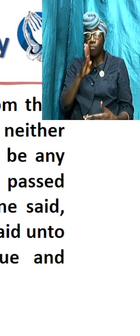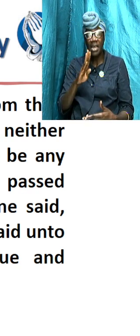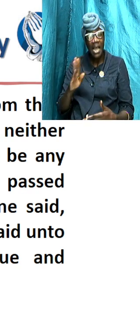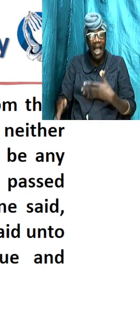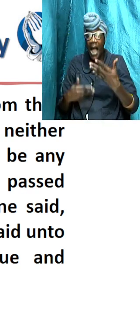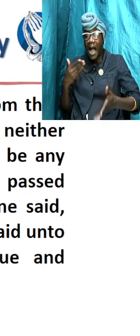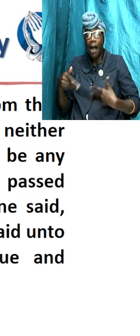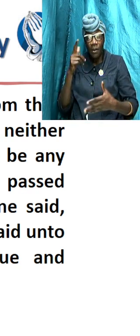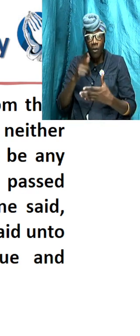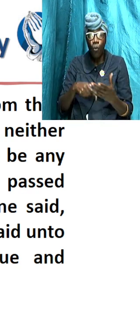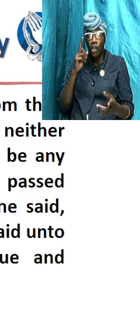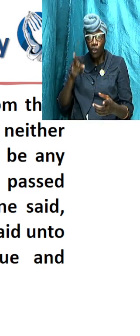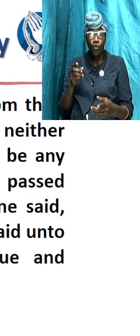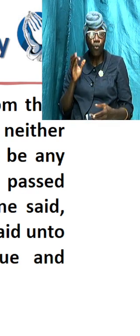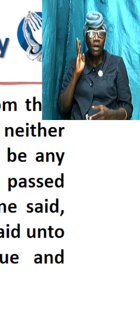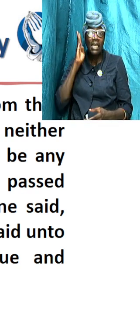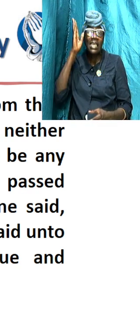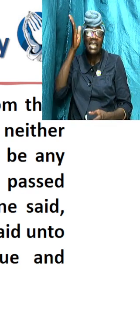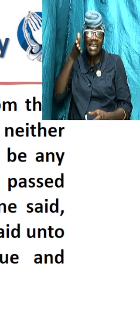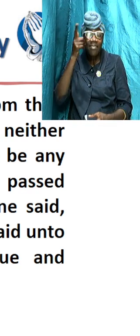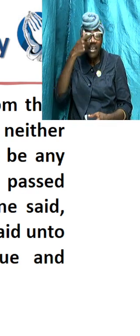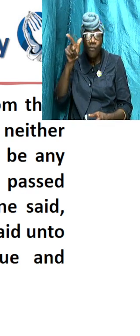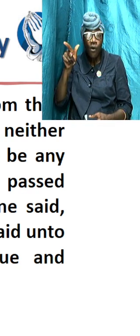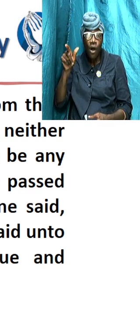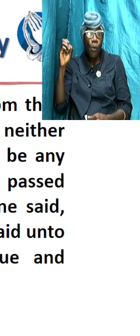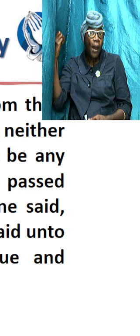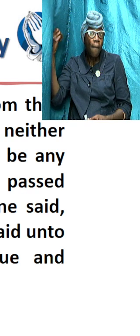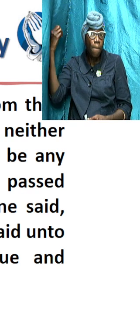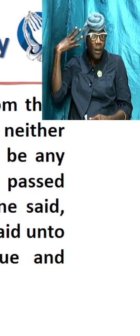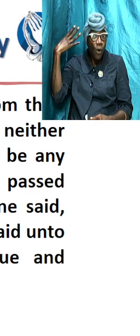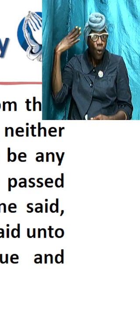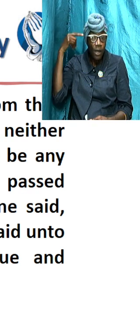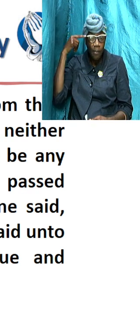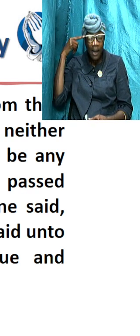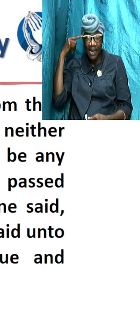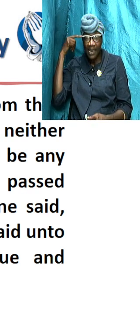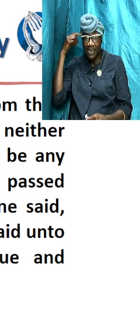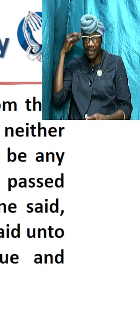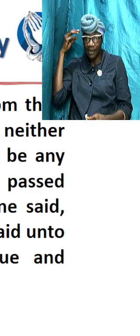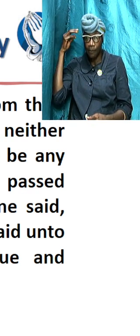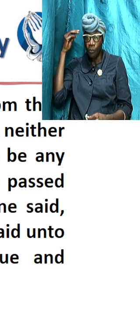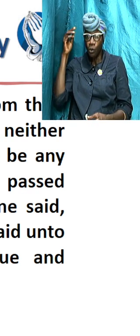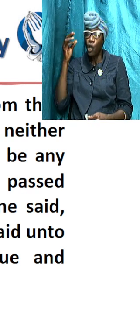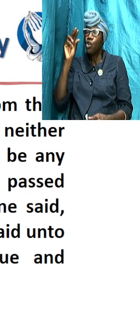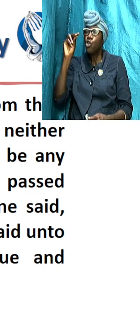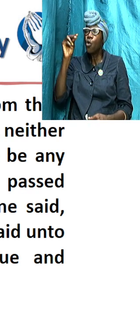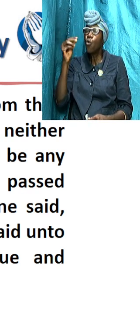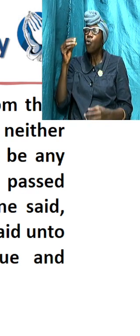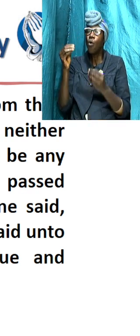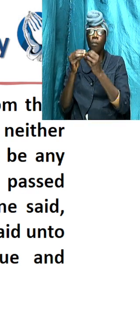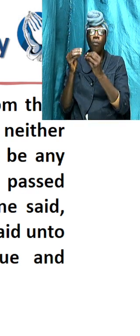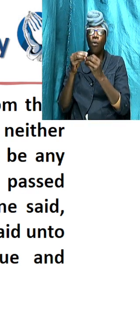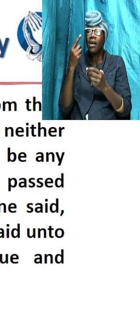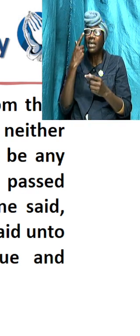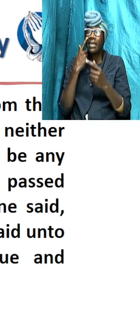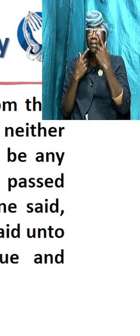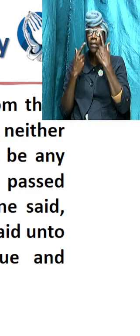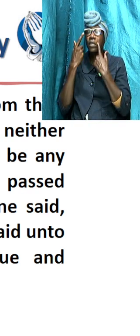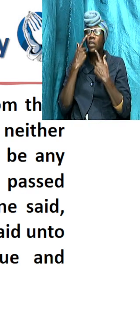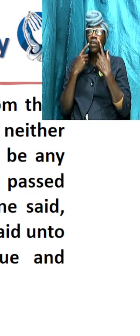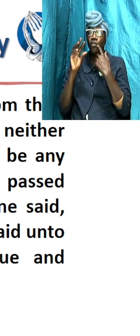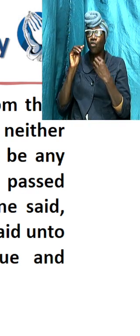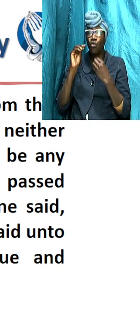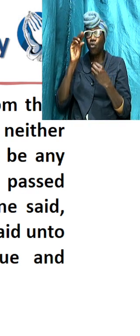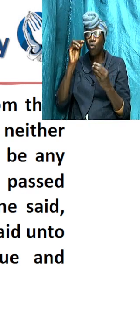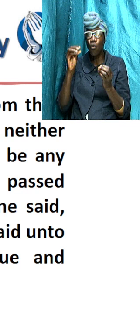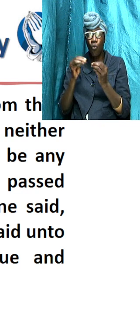guess what? What you are destined for is going to blow your mind. There's going to be no more tears. There's going to be no more